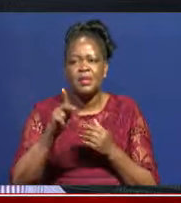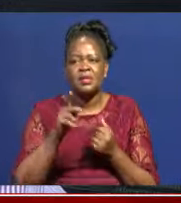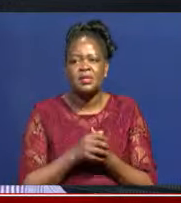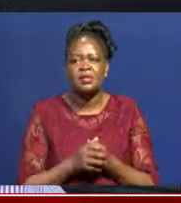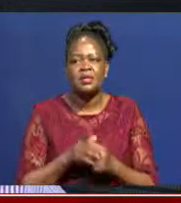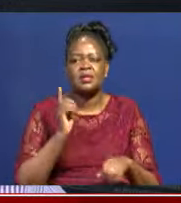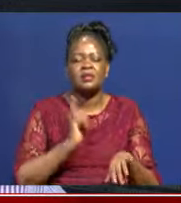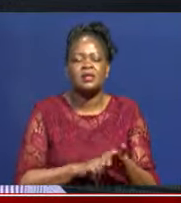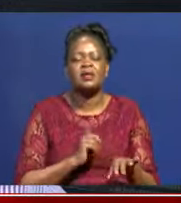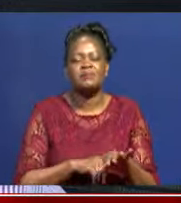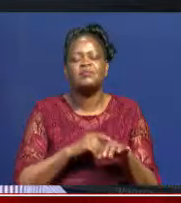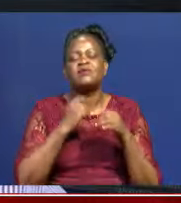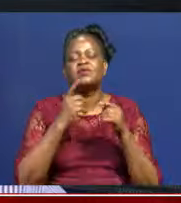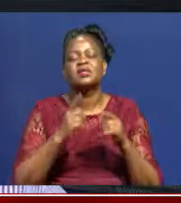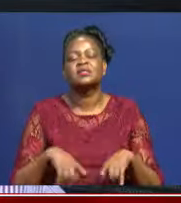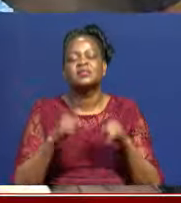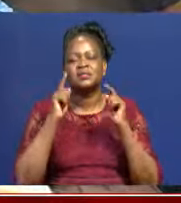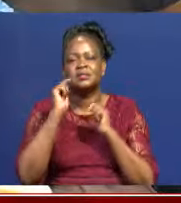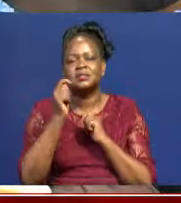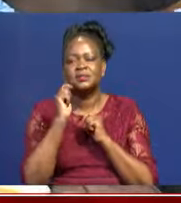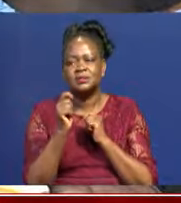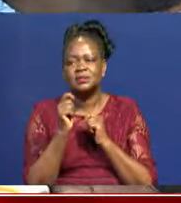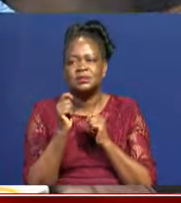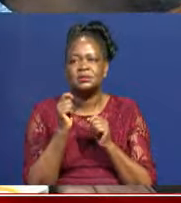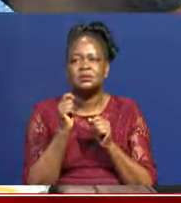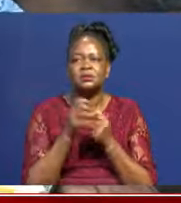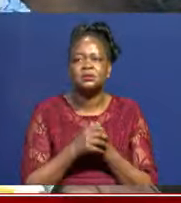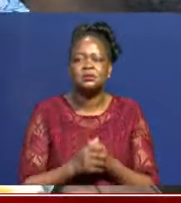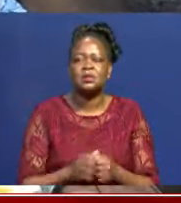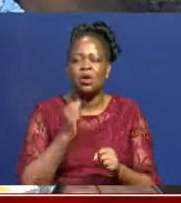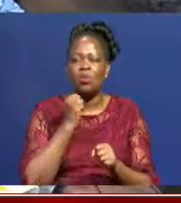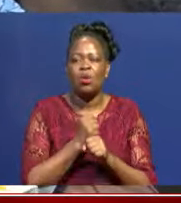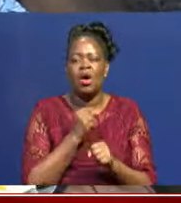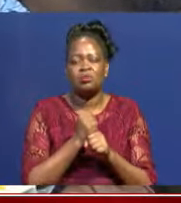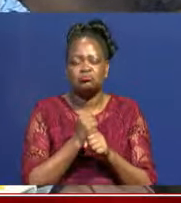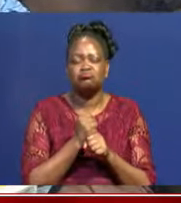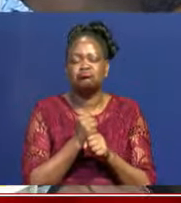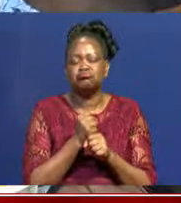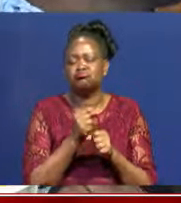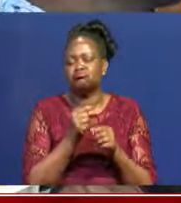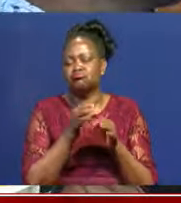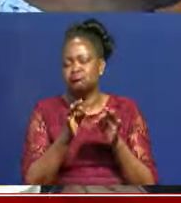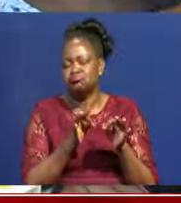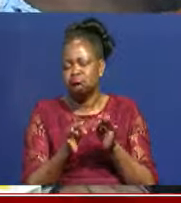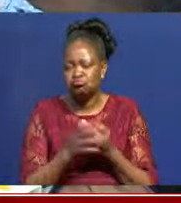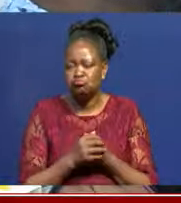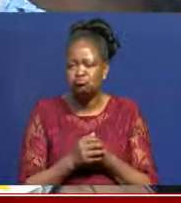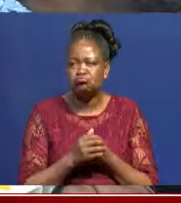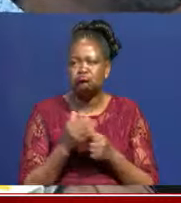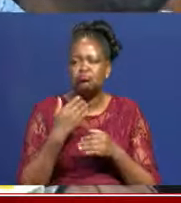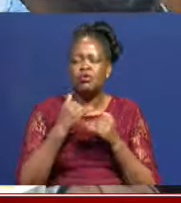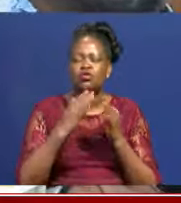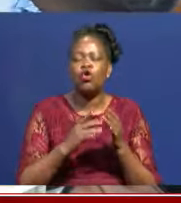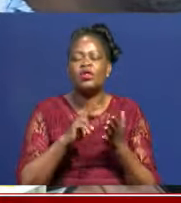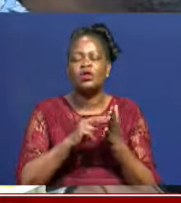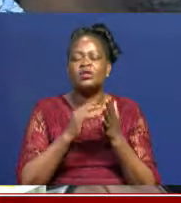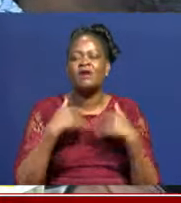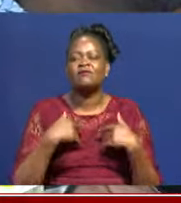upon submission of the successive tenderer. What justifications do the builders or the contractors